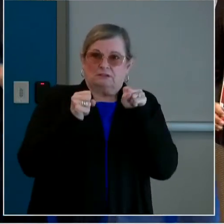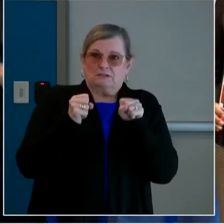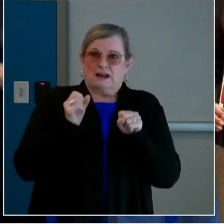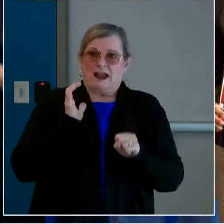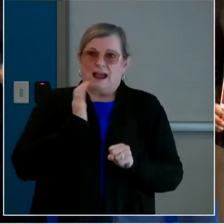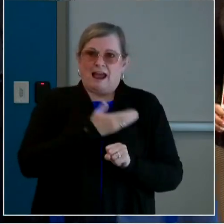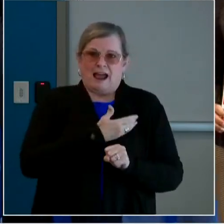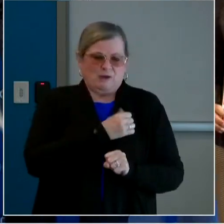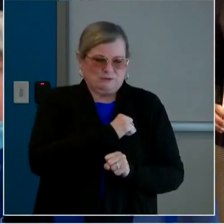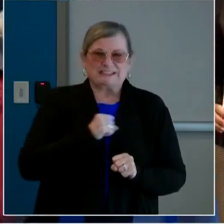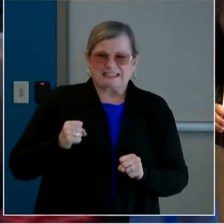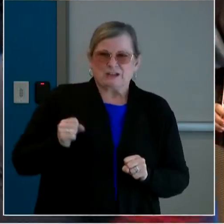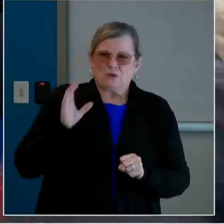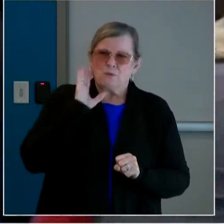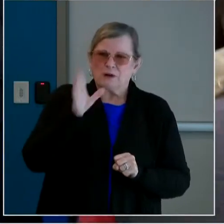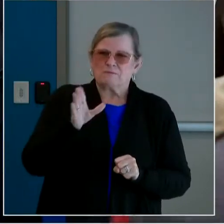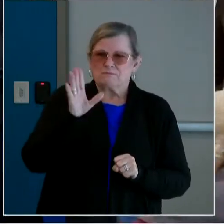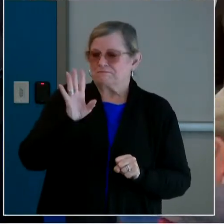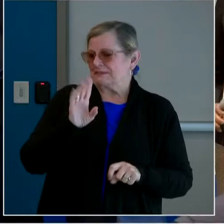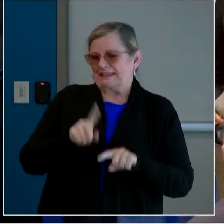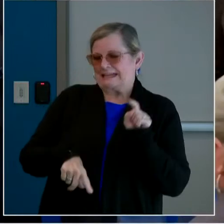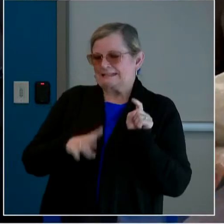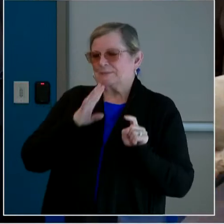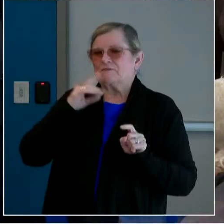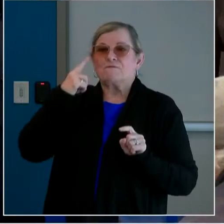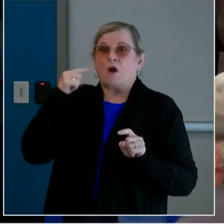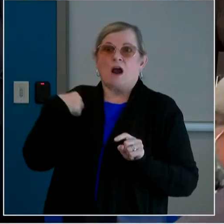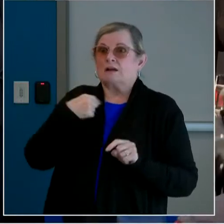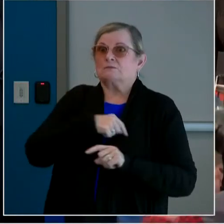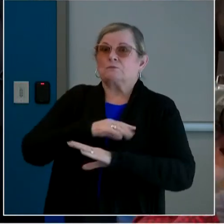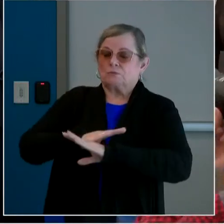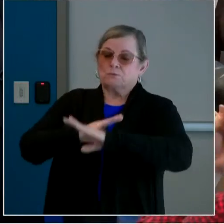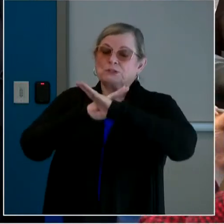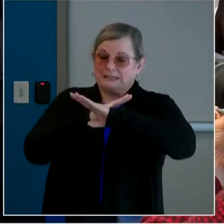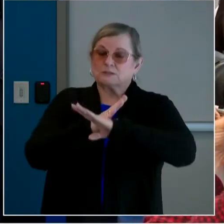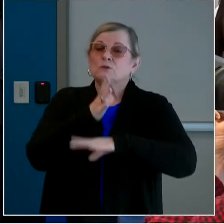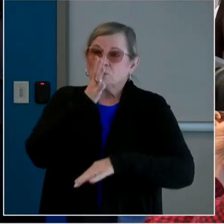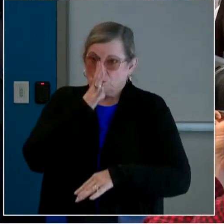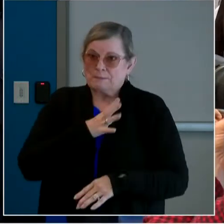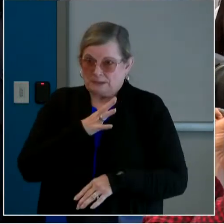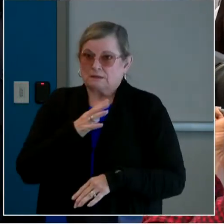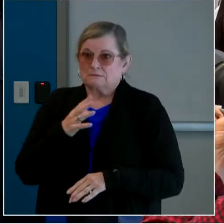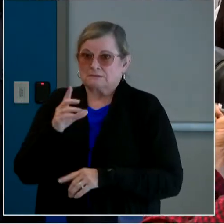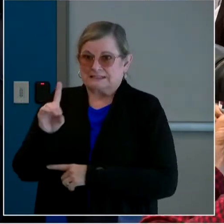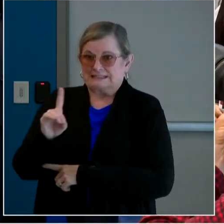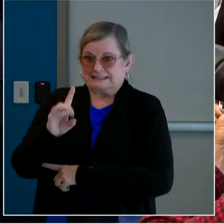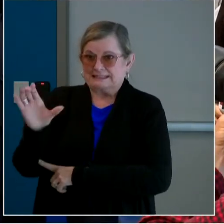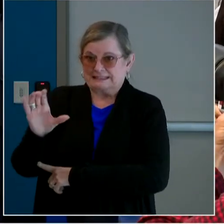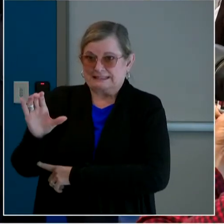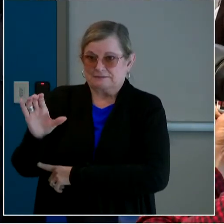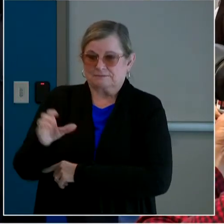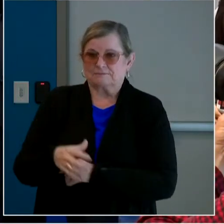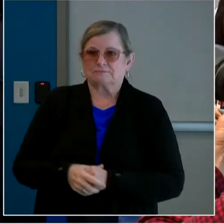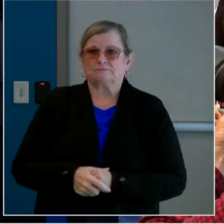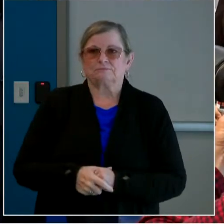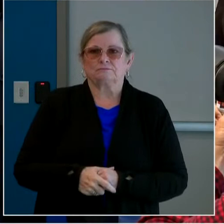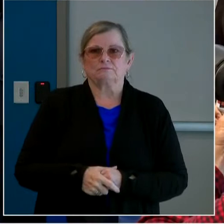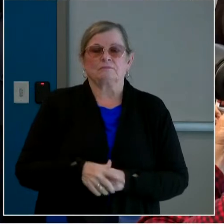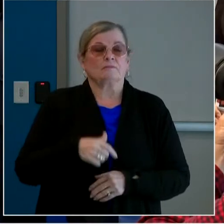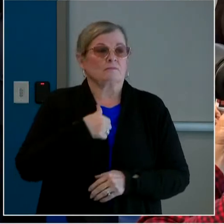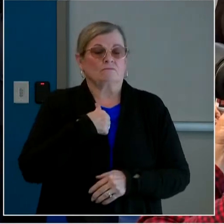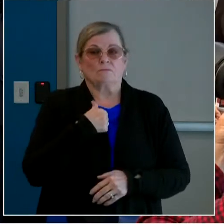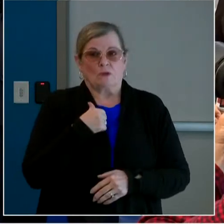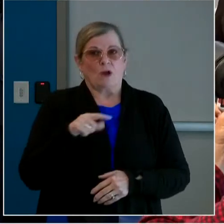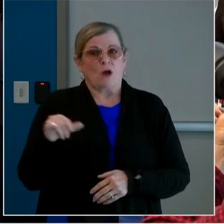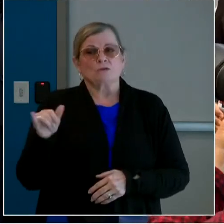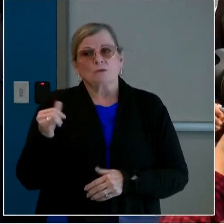for us and protect women and girls in Washington, D.C. I also